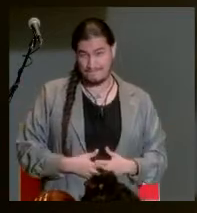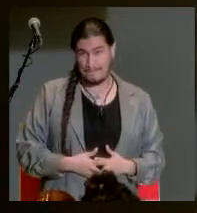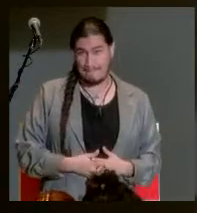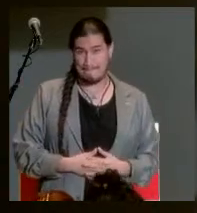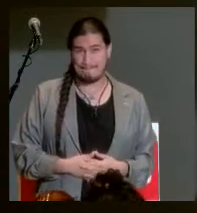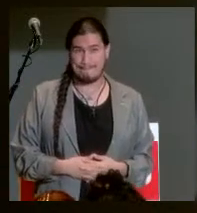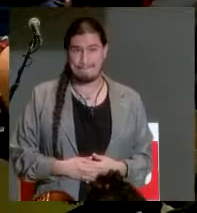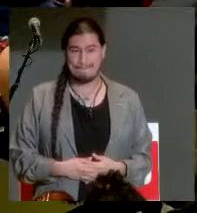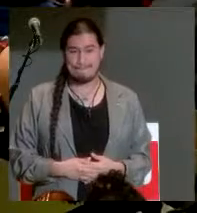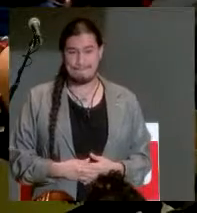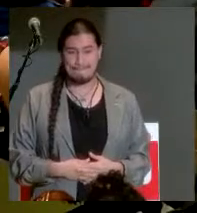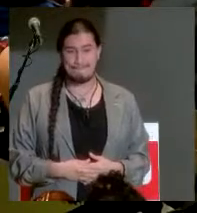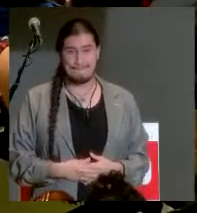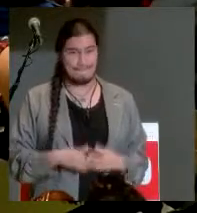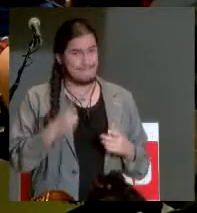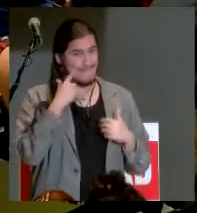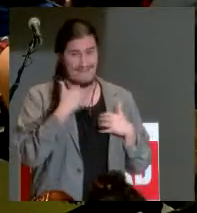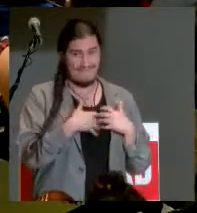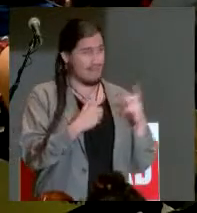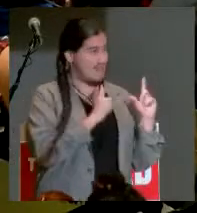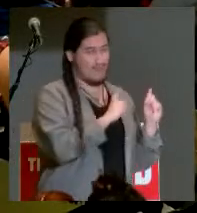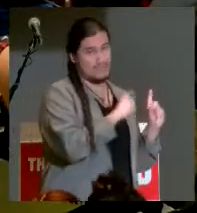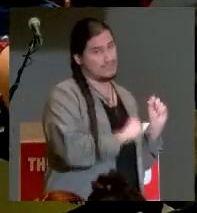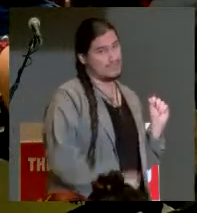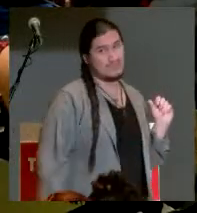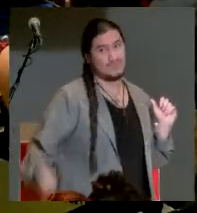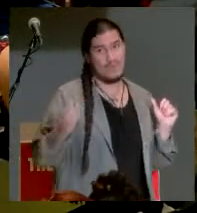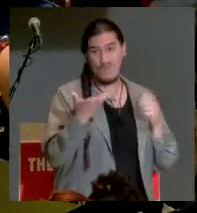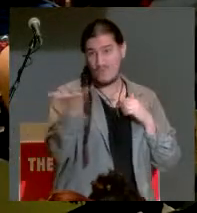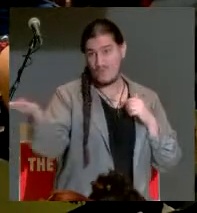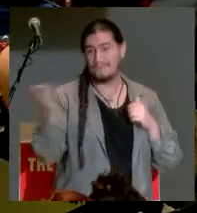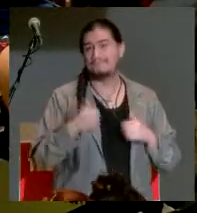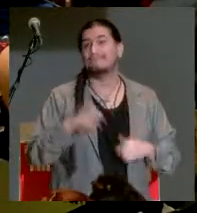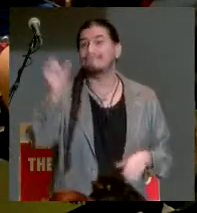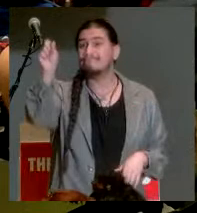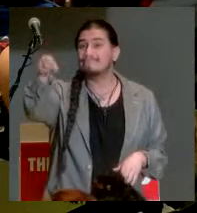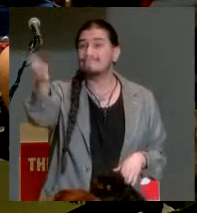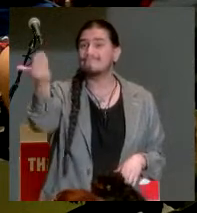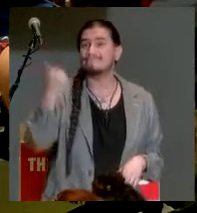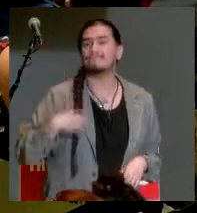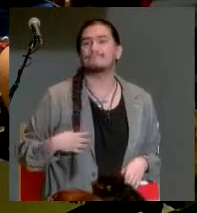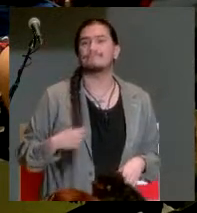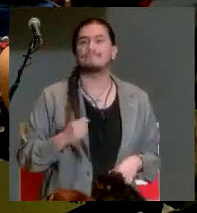have a question? Because I have a lot of questions. Yes, yes.